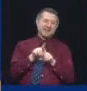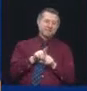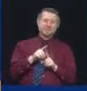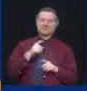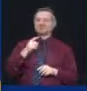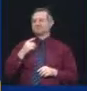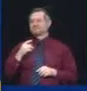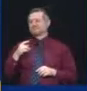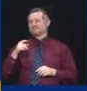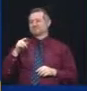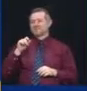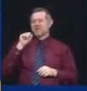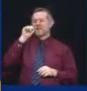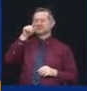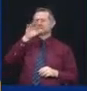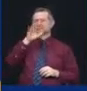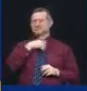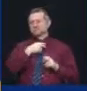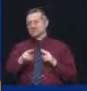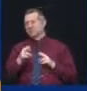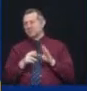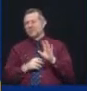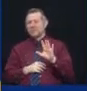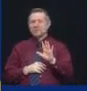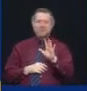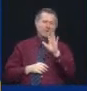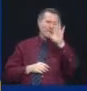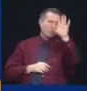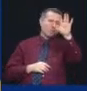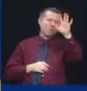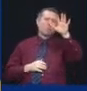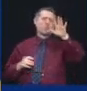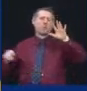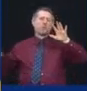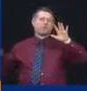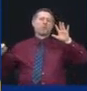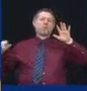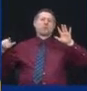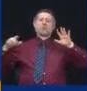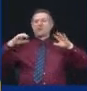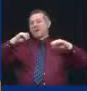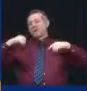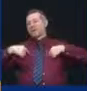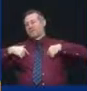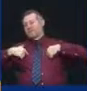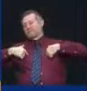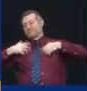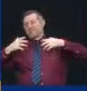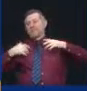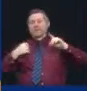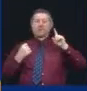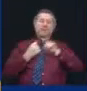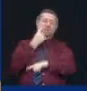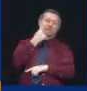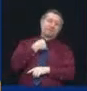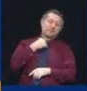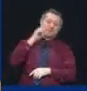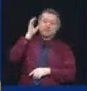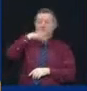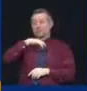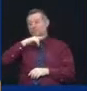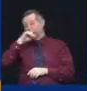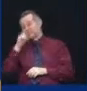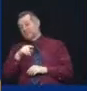Quick, what type? Okay, Alan, it's for you. It's for you. I don't do the wonky, as Pete was saying. I'm